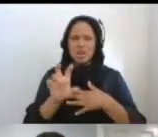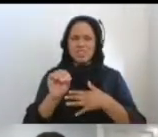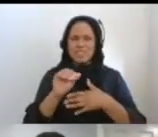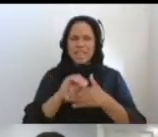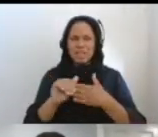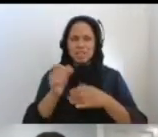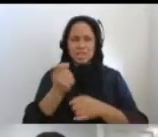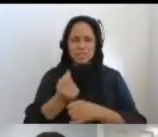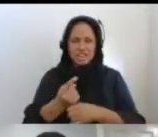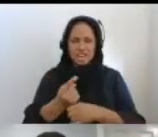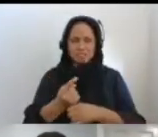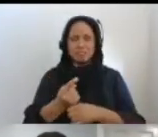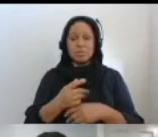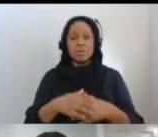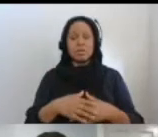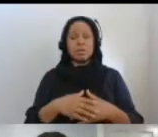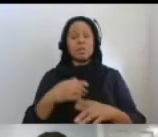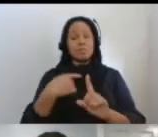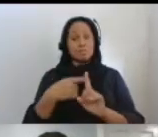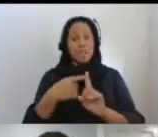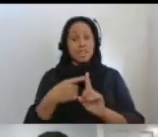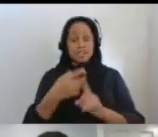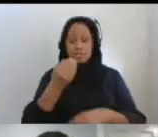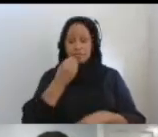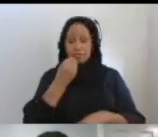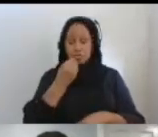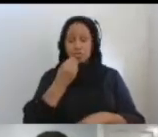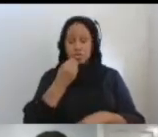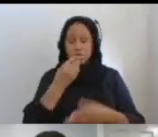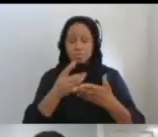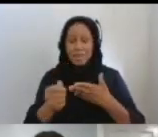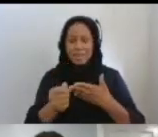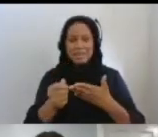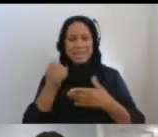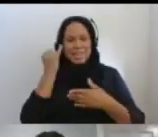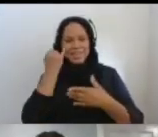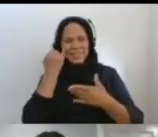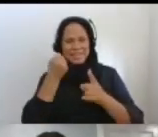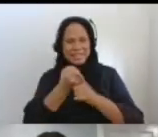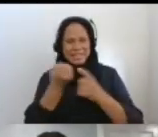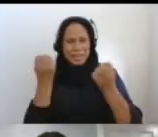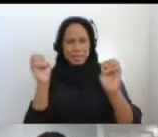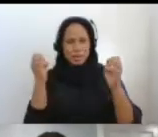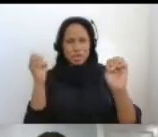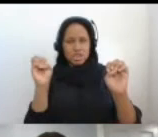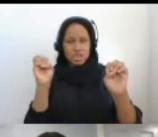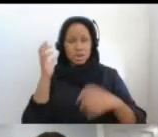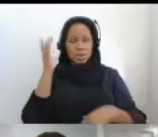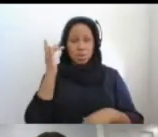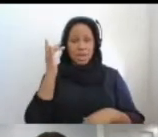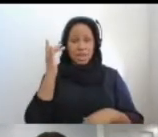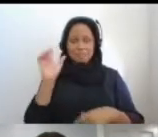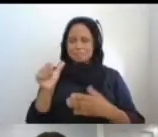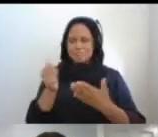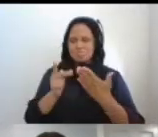there's a stipend for food. It's only really used in emergency situations because there's other programs that are available